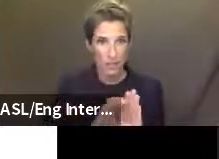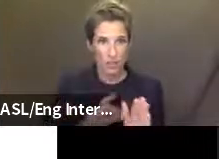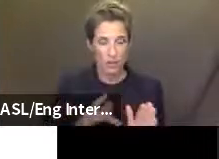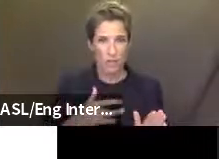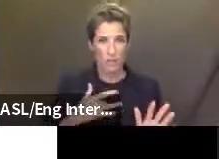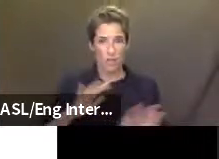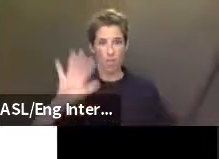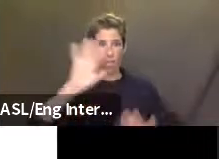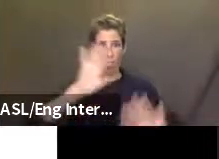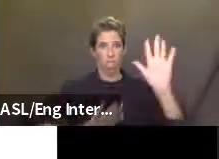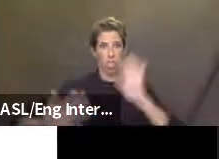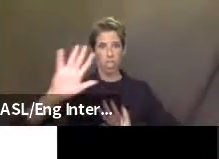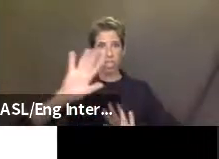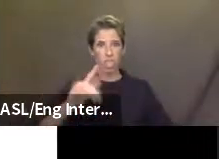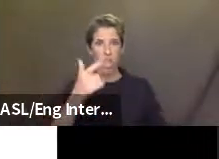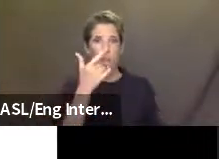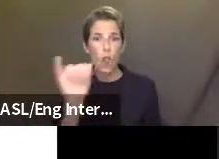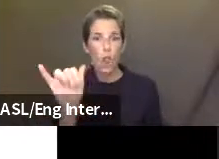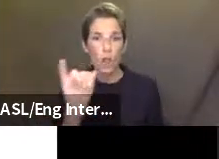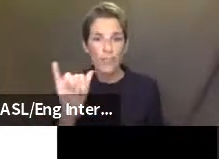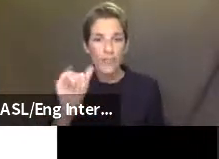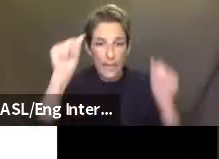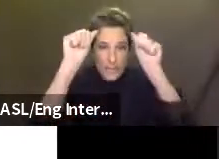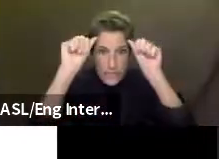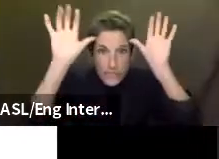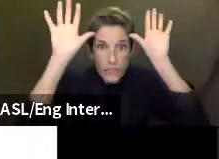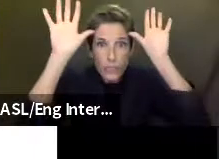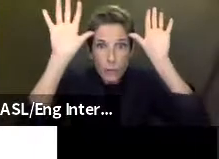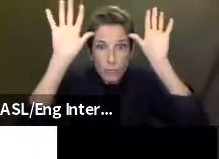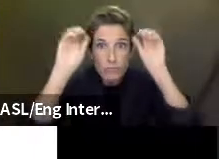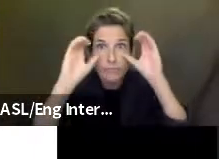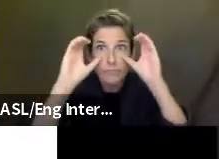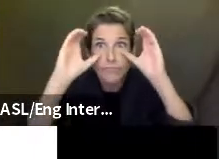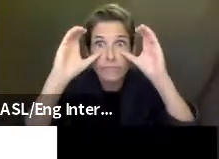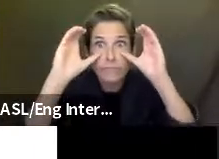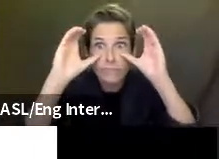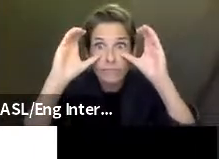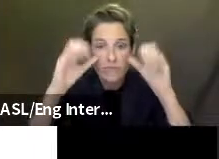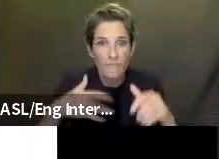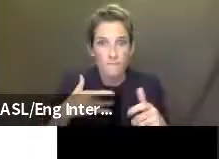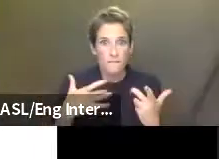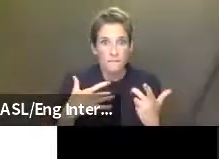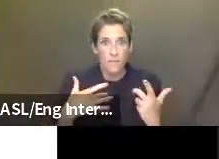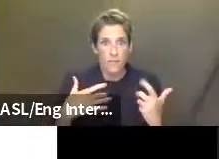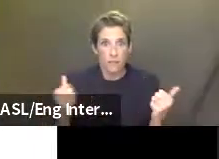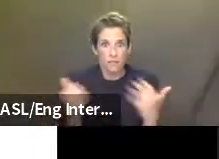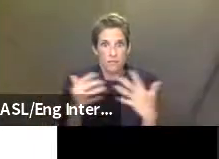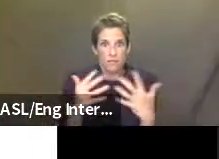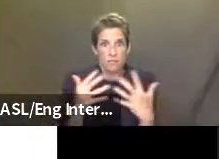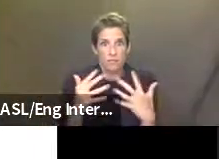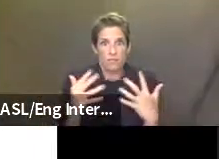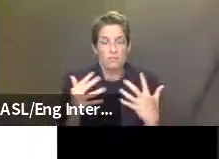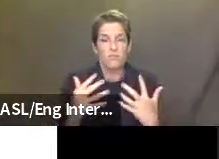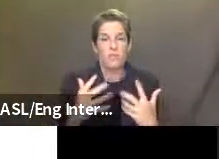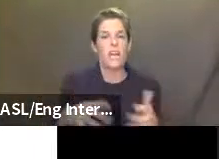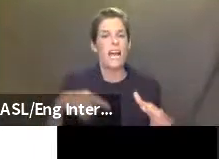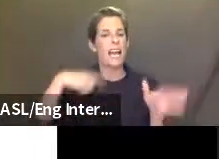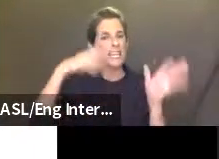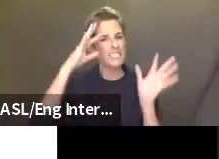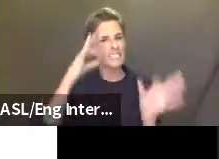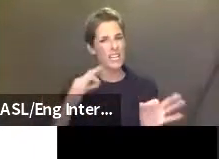caught in headlights. I recreated the photograph as a drawing with ink and light out, placed specifically at the site